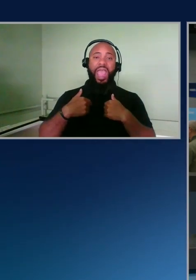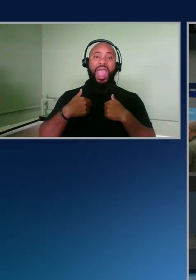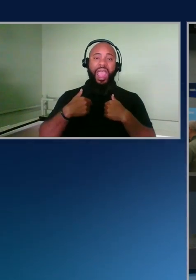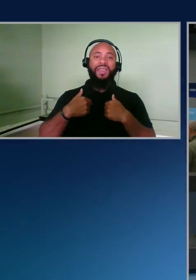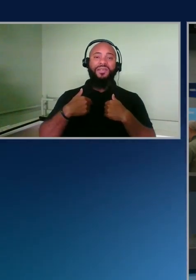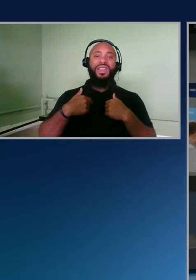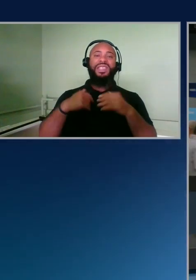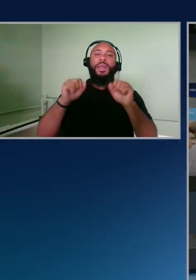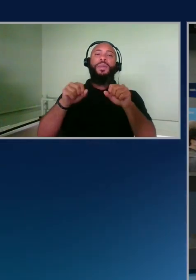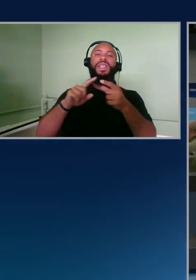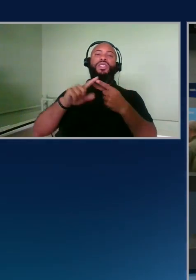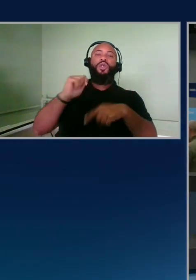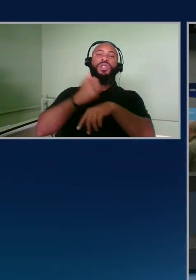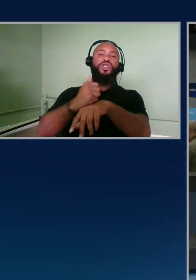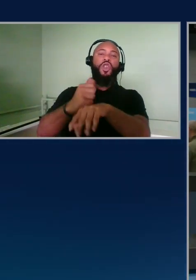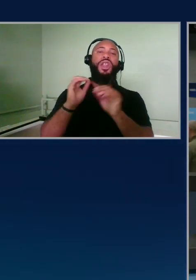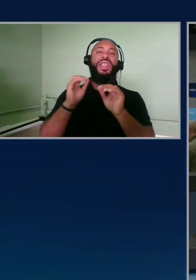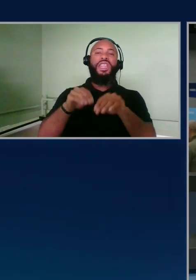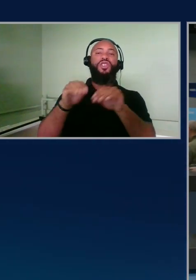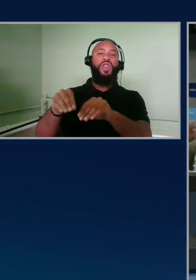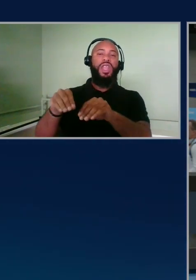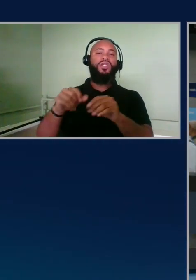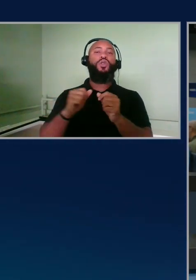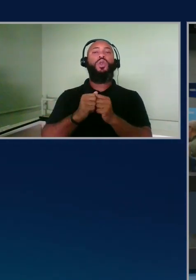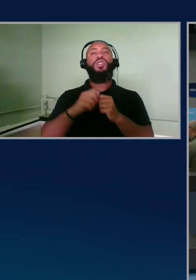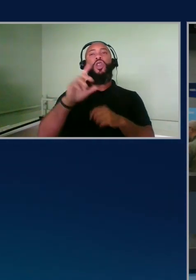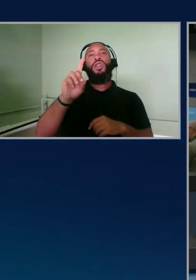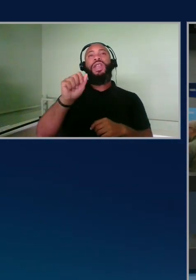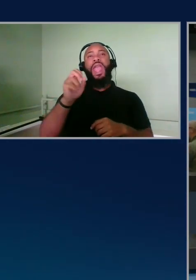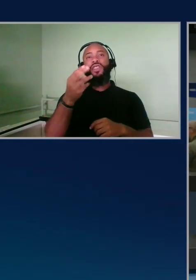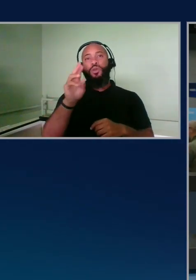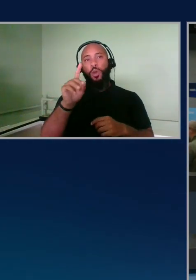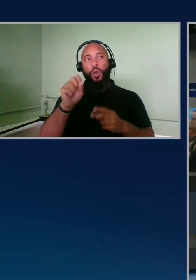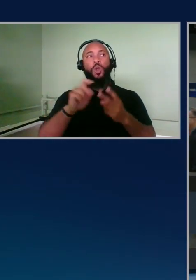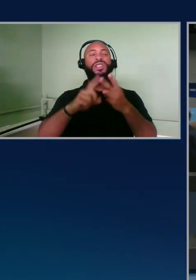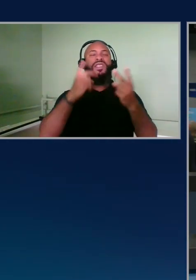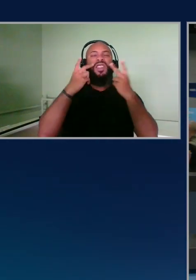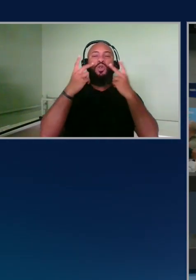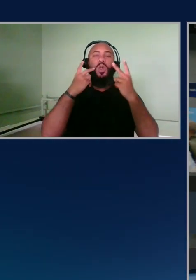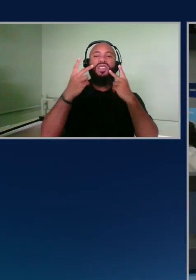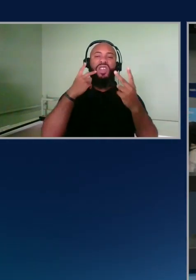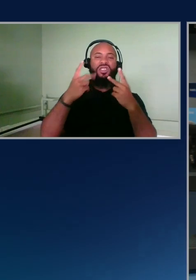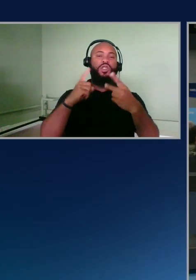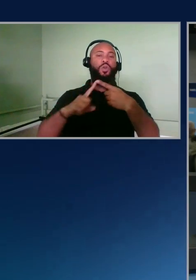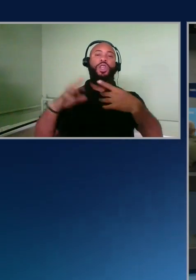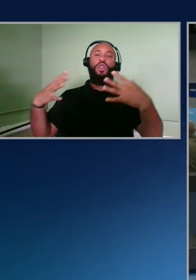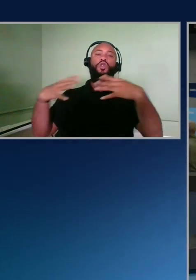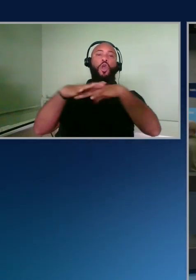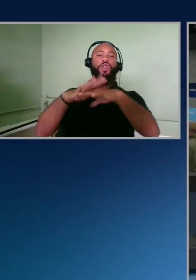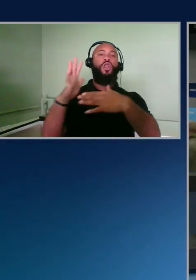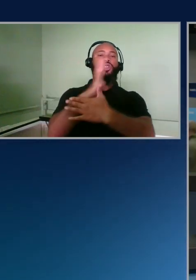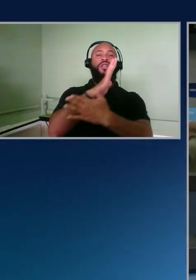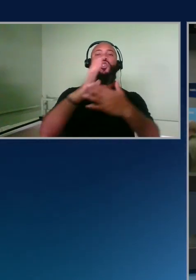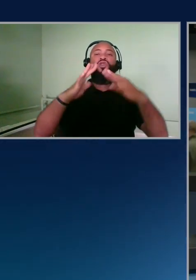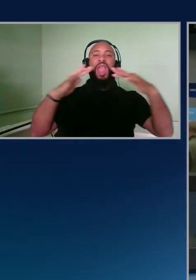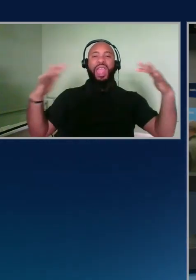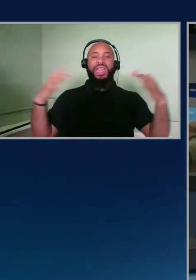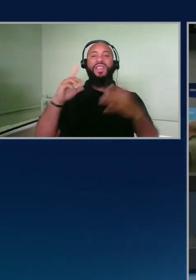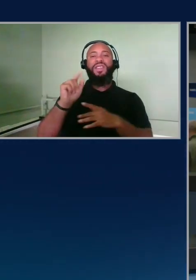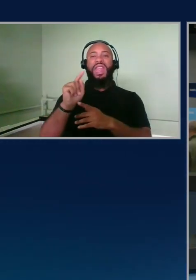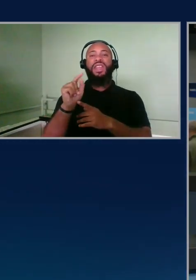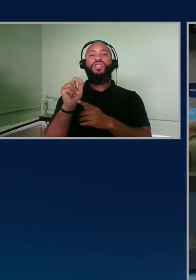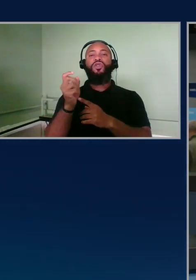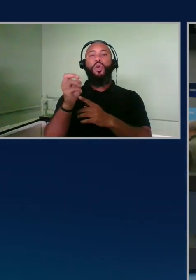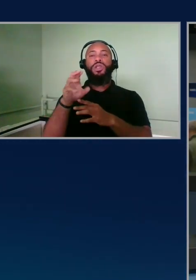integrations, which are dashboards and visualizations that can go across a variety of data sources that are sitting on S3. Mm. And so what we've